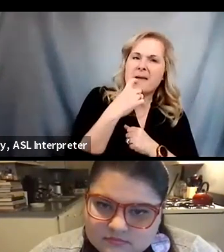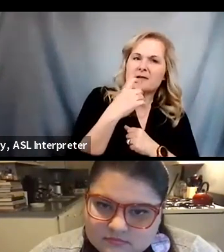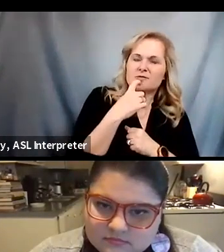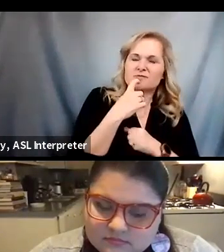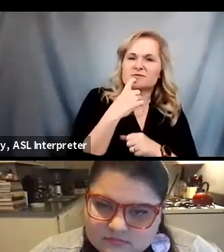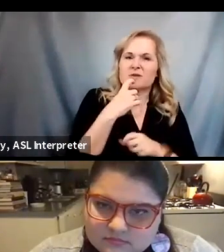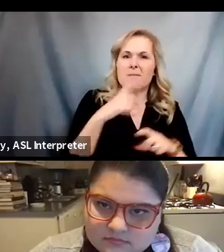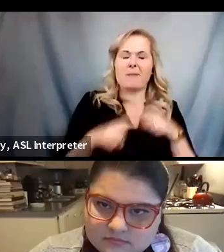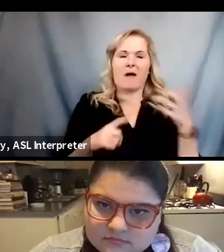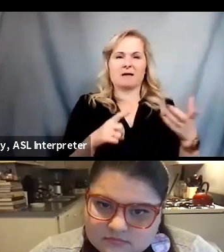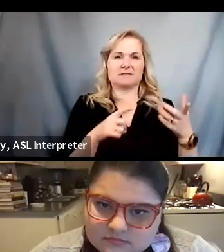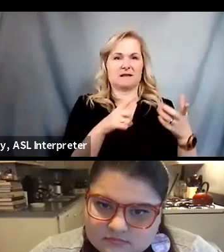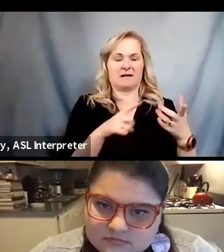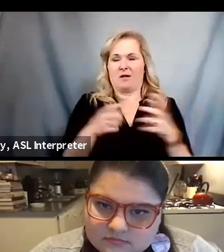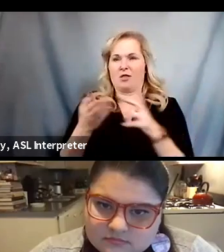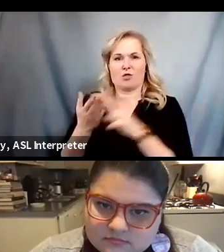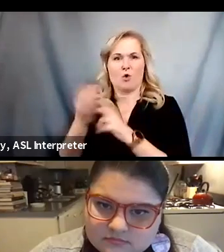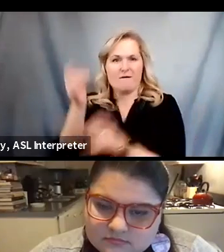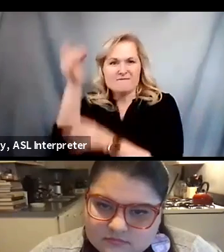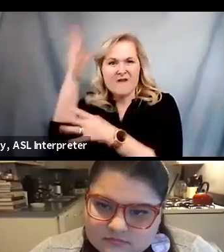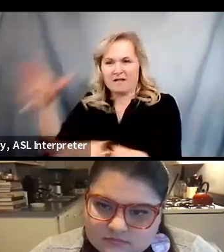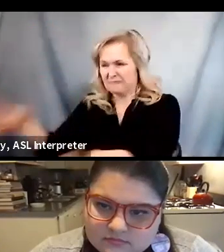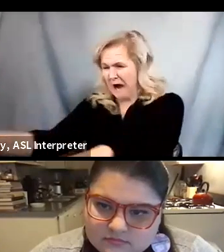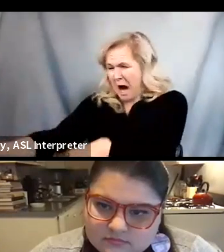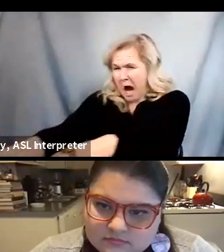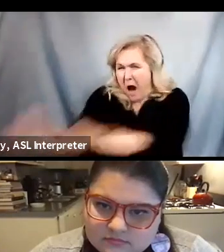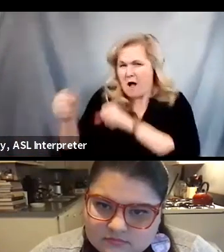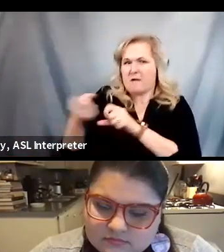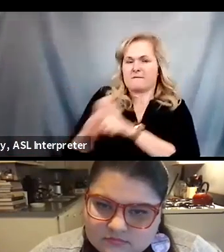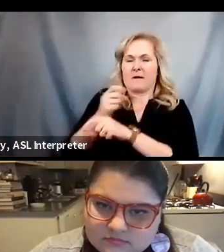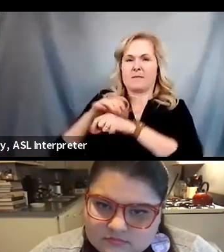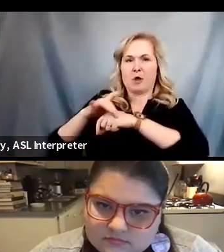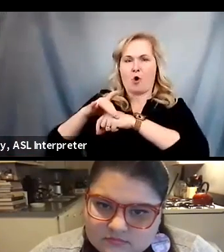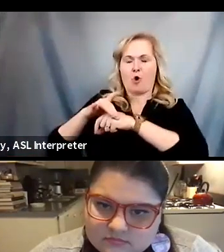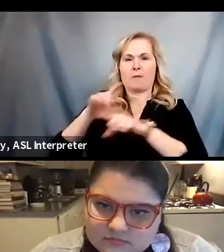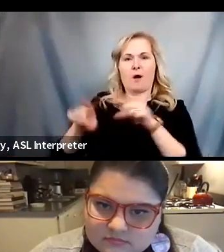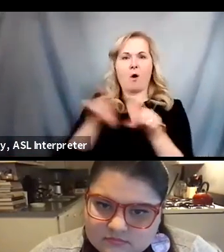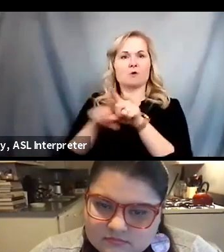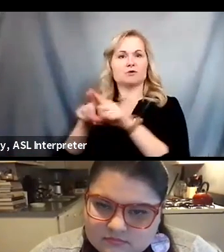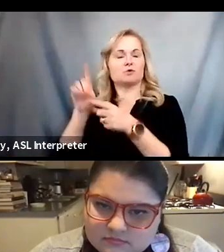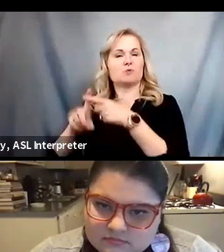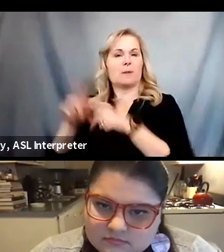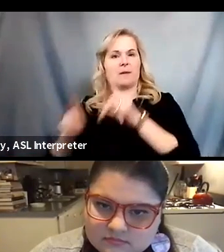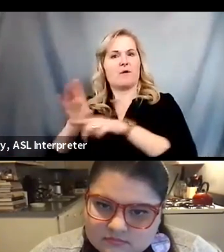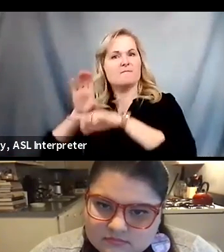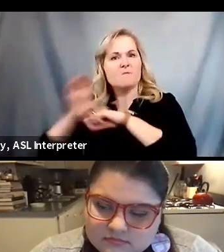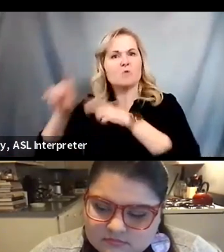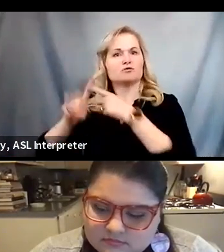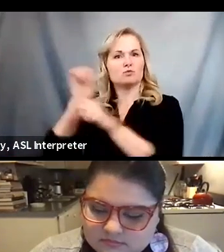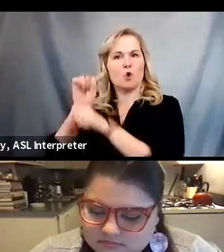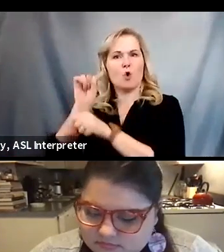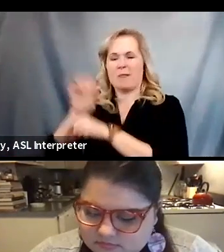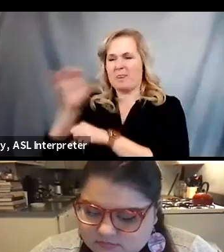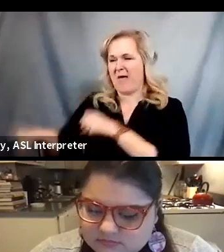violence, were ripped from the earth, not just violence to the earth, but also violence to the people who are forced to labor. And so